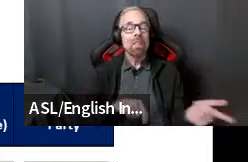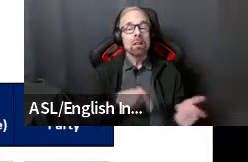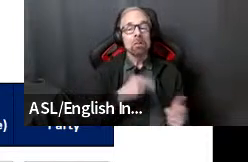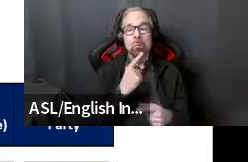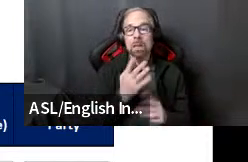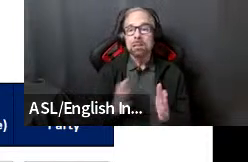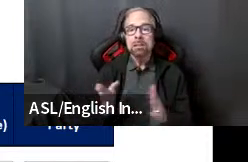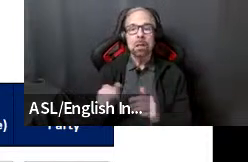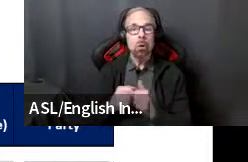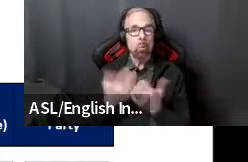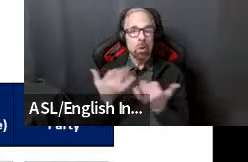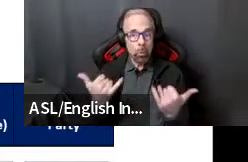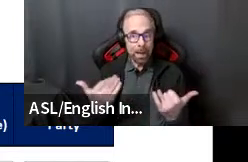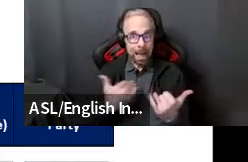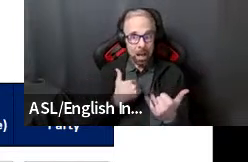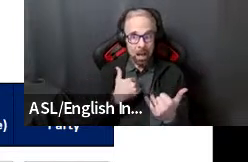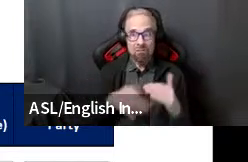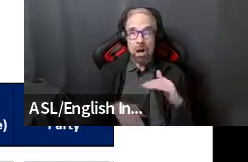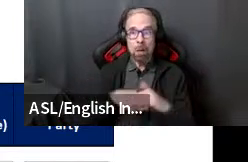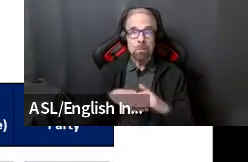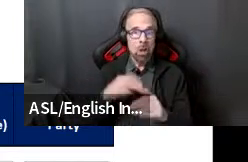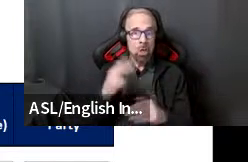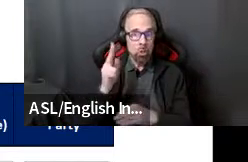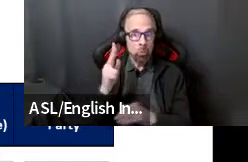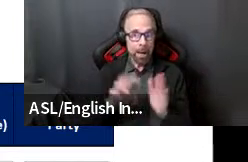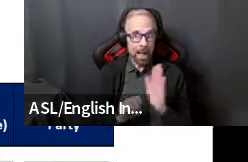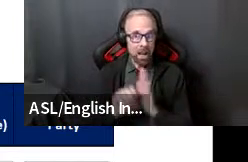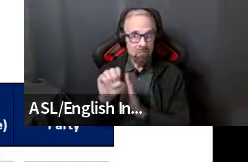to 3 elevators?